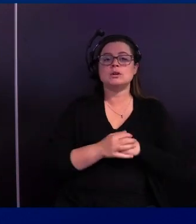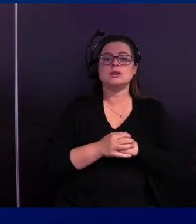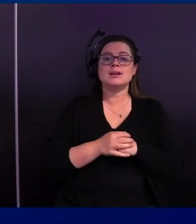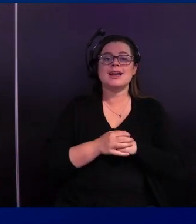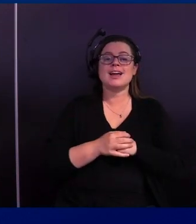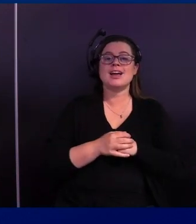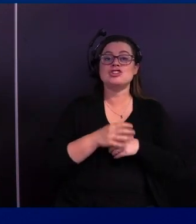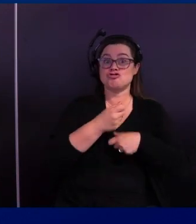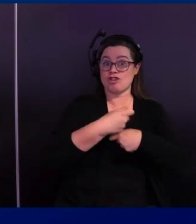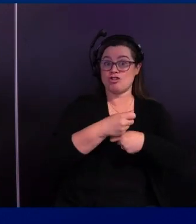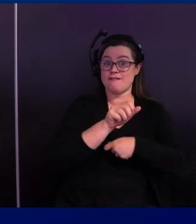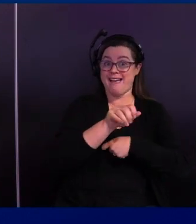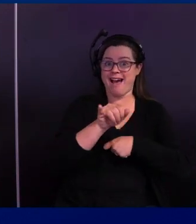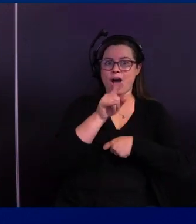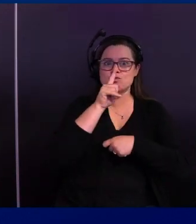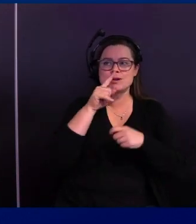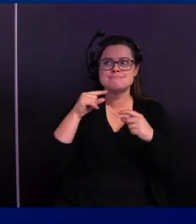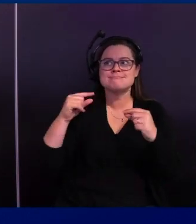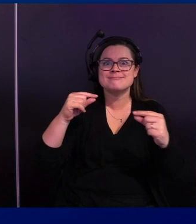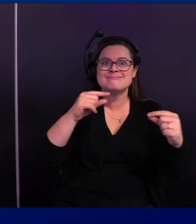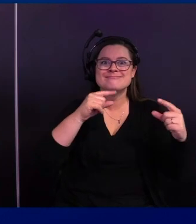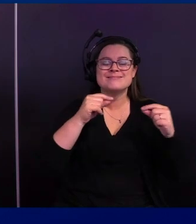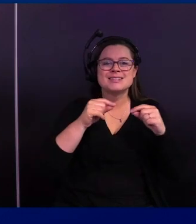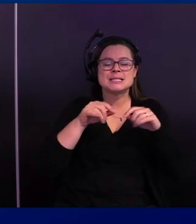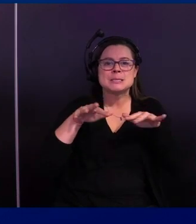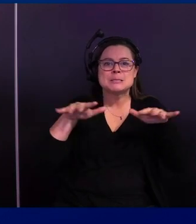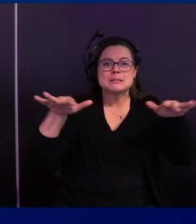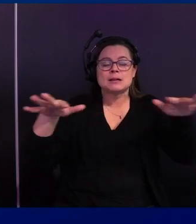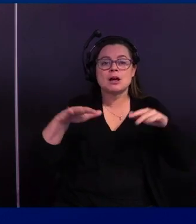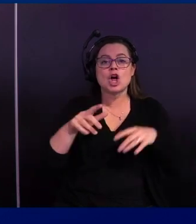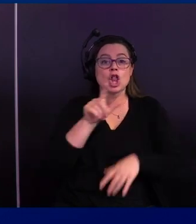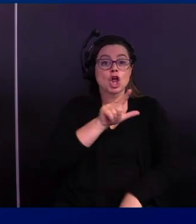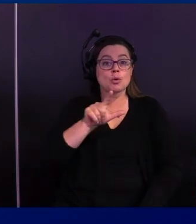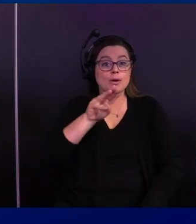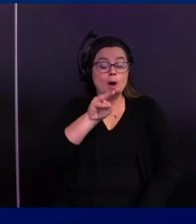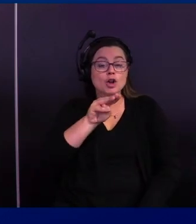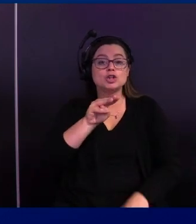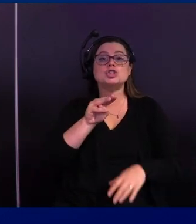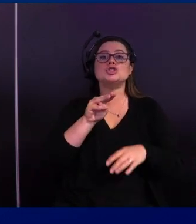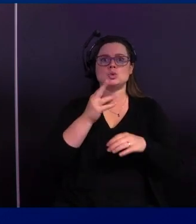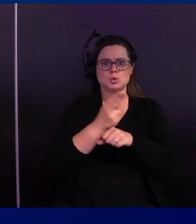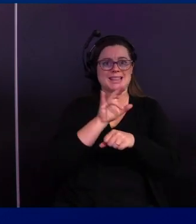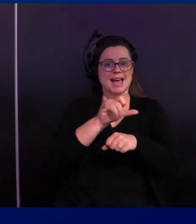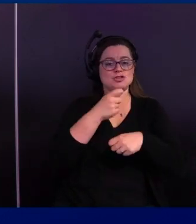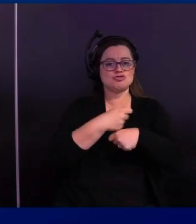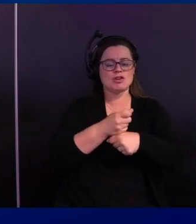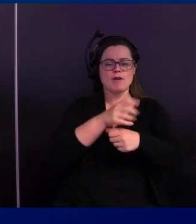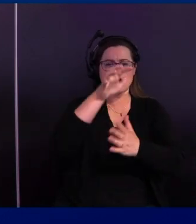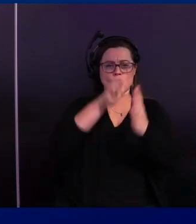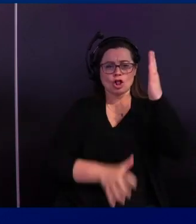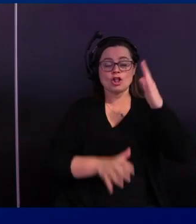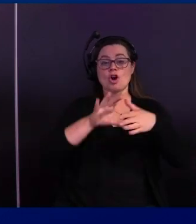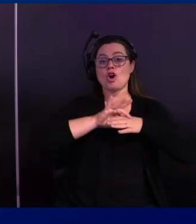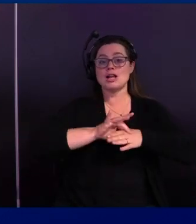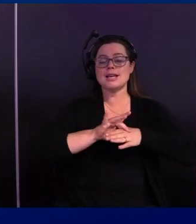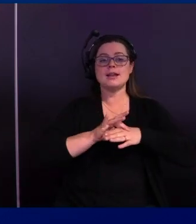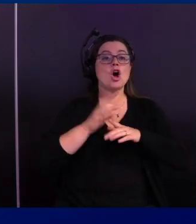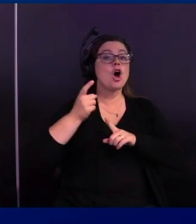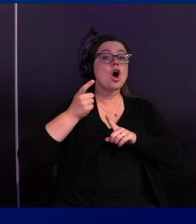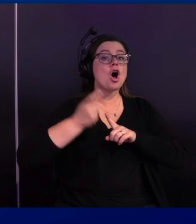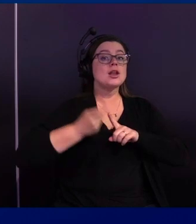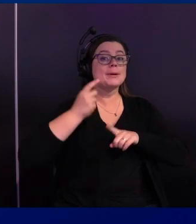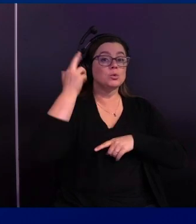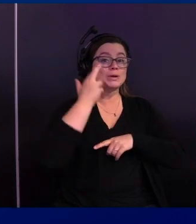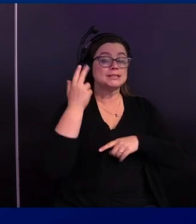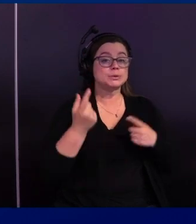buzz right now, where there's the use of large language models to generate content. What automated reasoning does instead, it